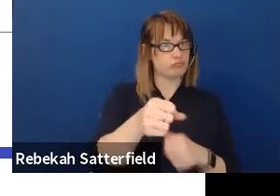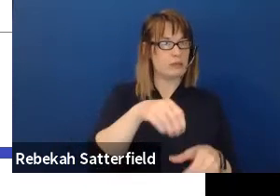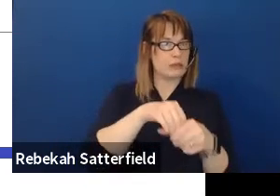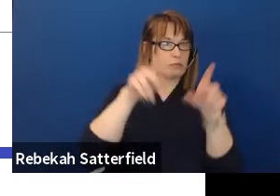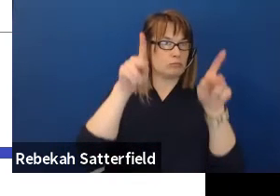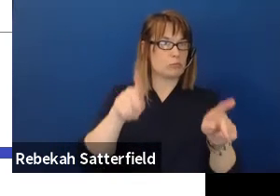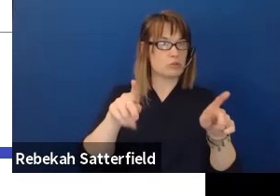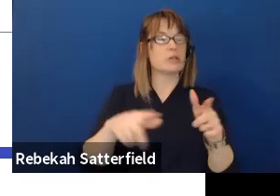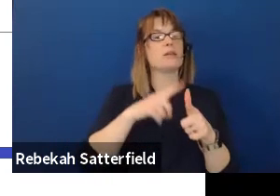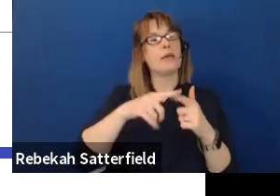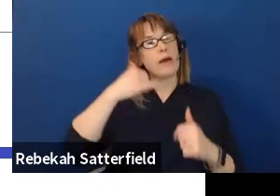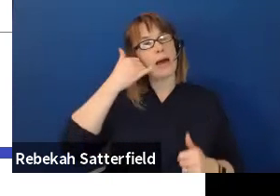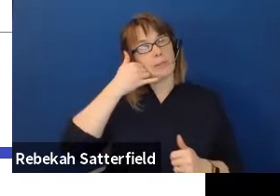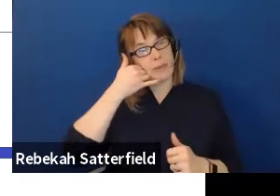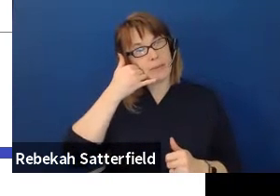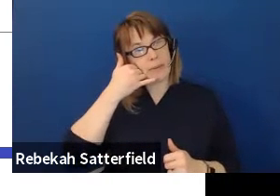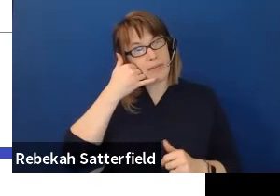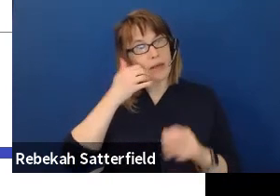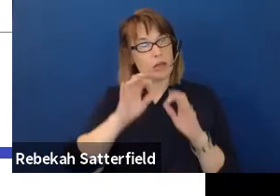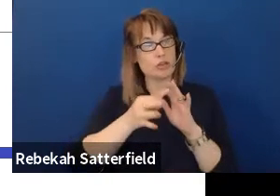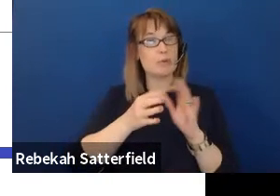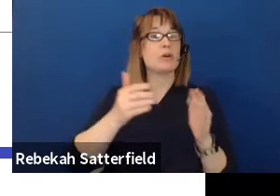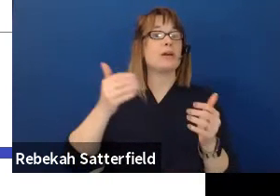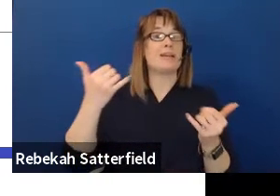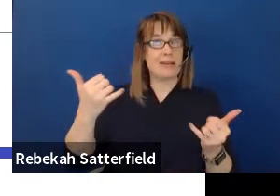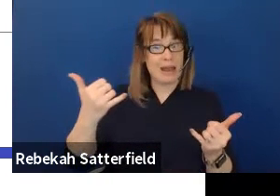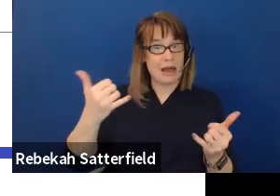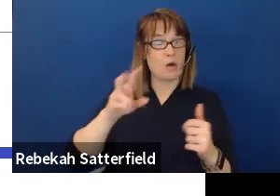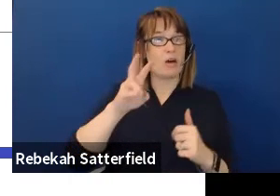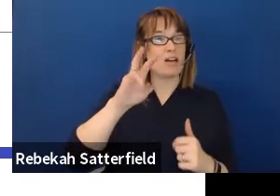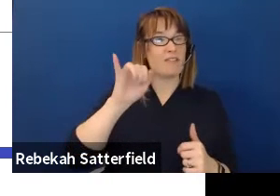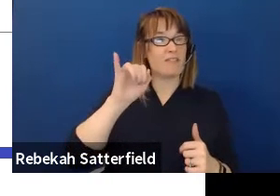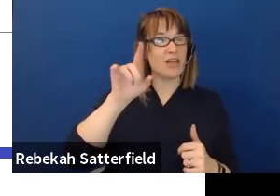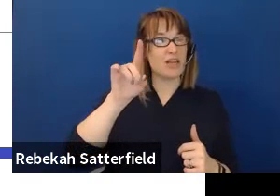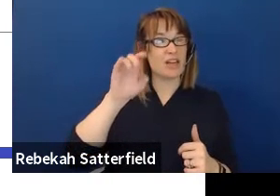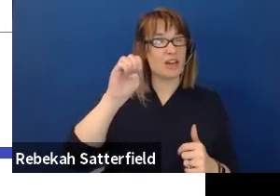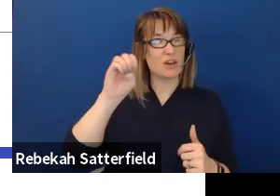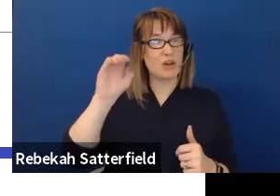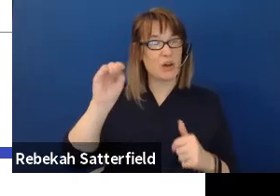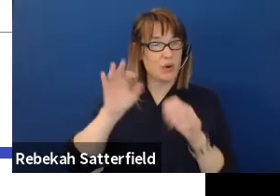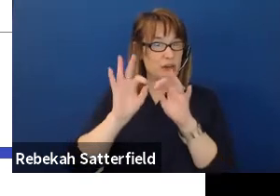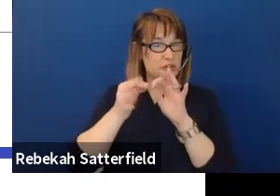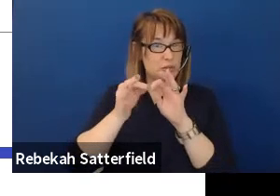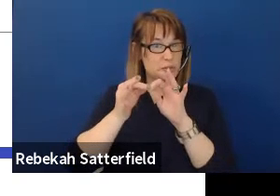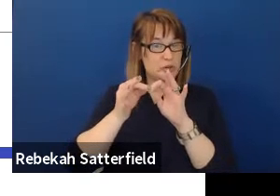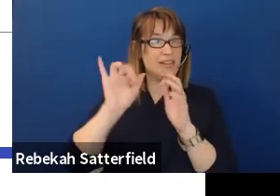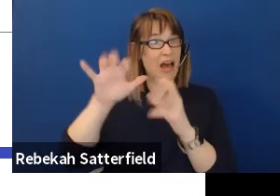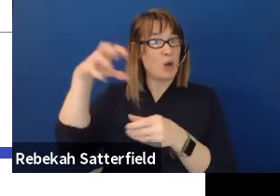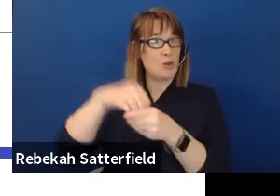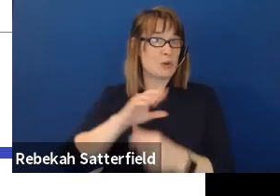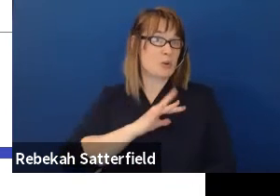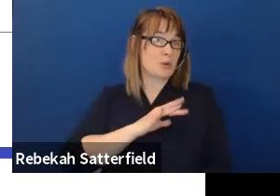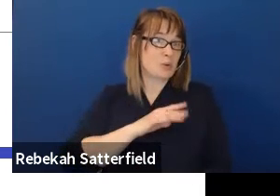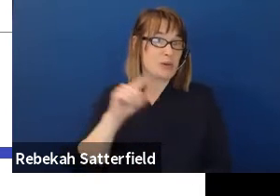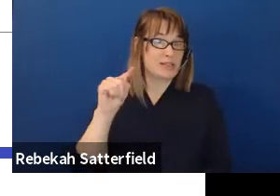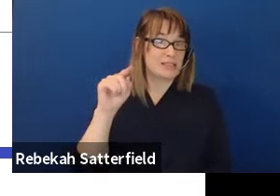moved to over the phone, and now video, which includes the amazing resource of telehealth.